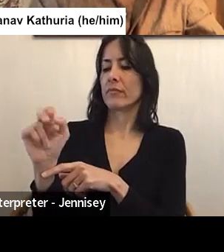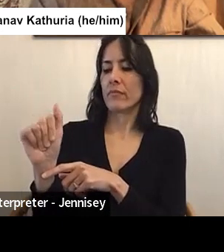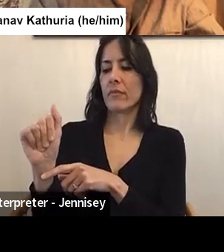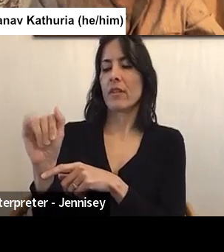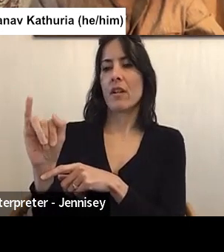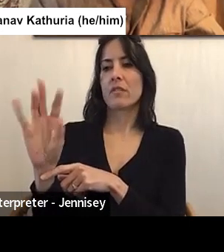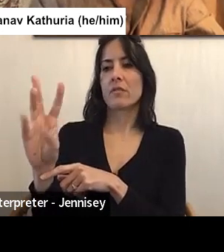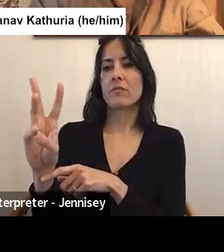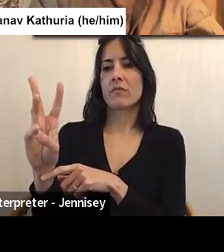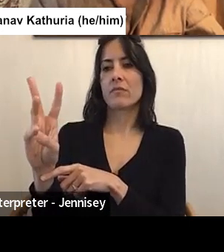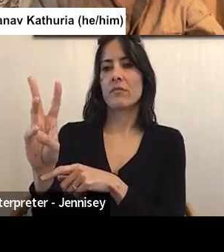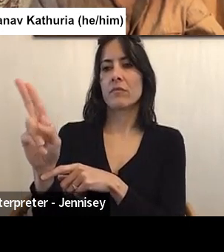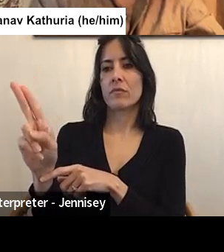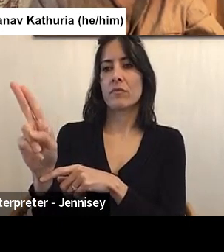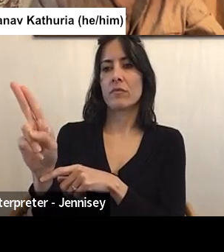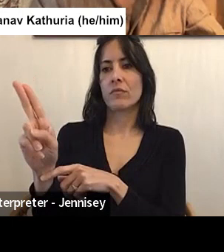Onaiwu,